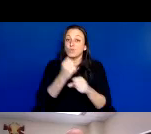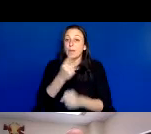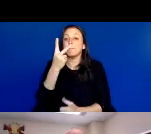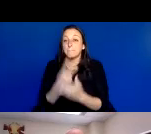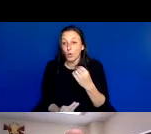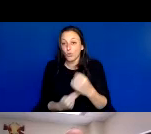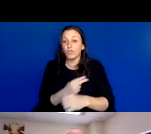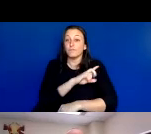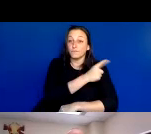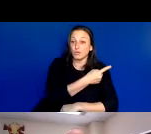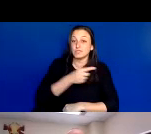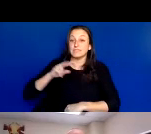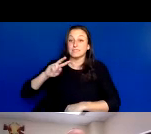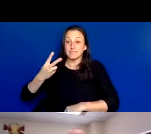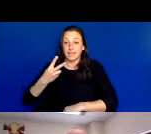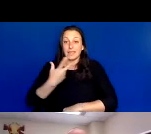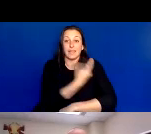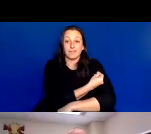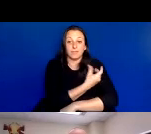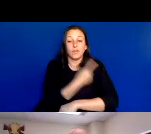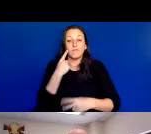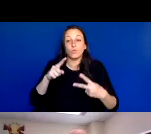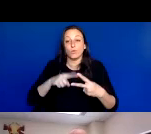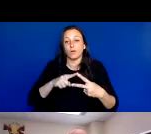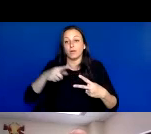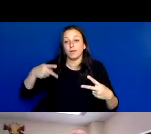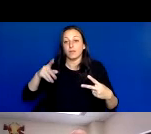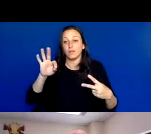first and second dose of the Pfizer and Moderna vaccine.